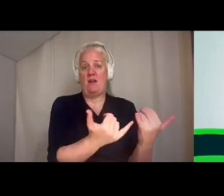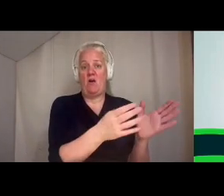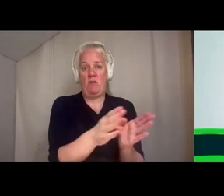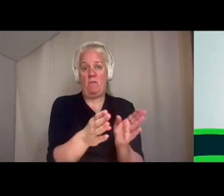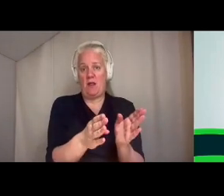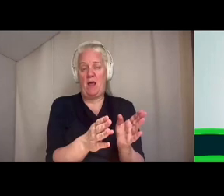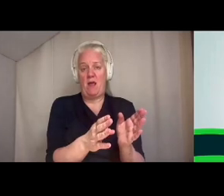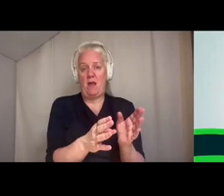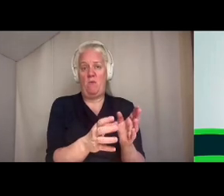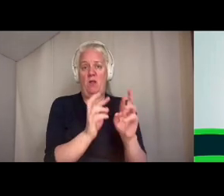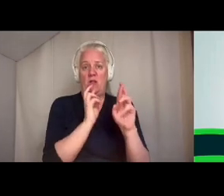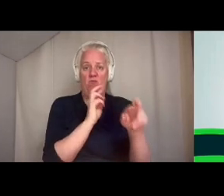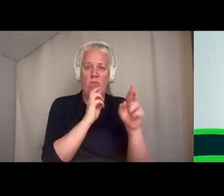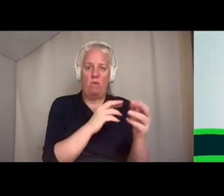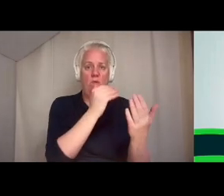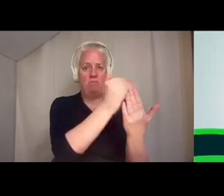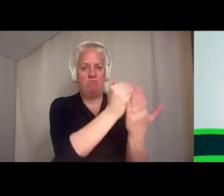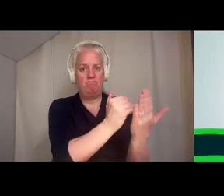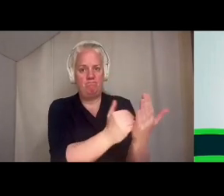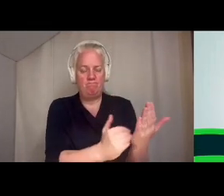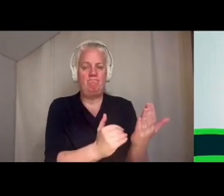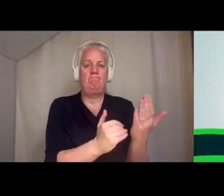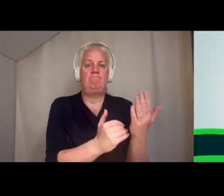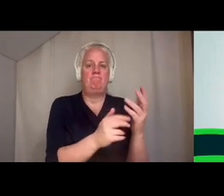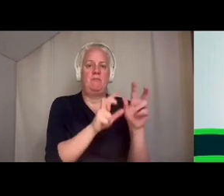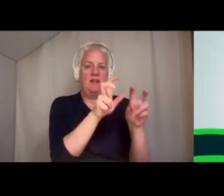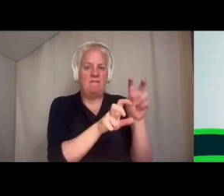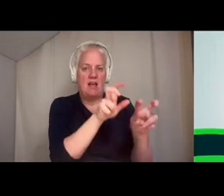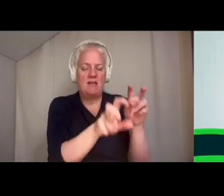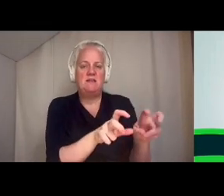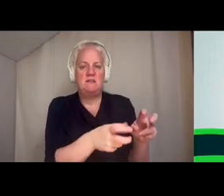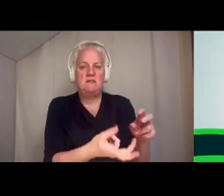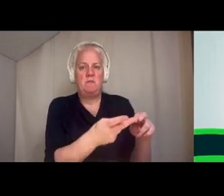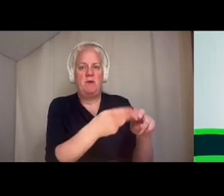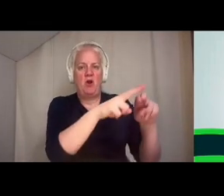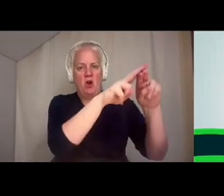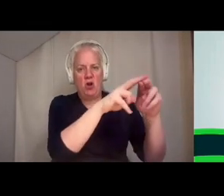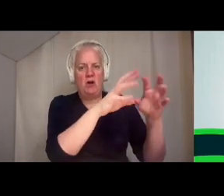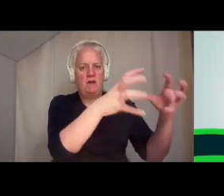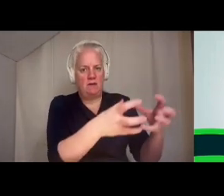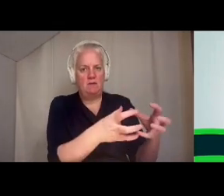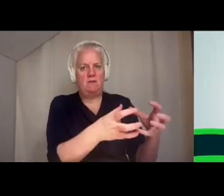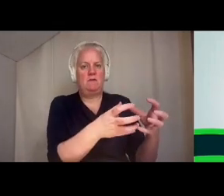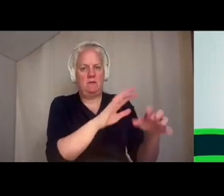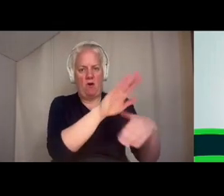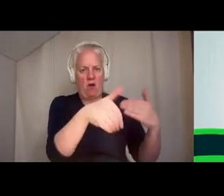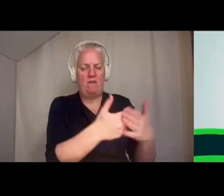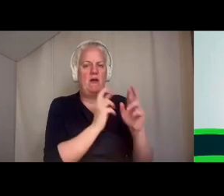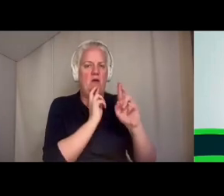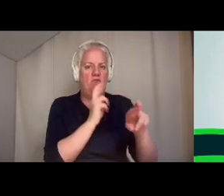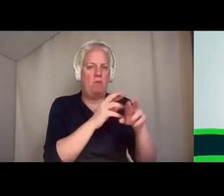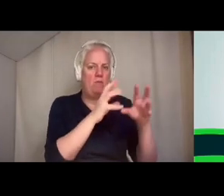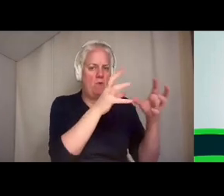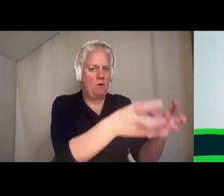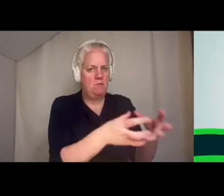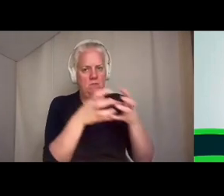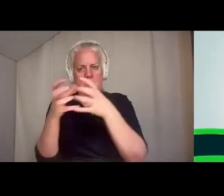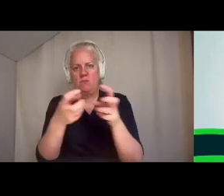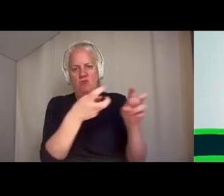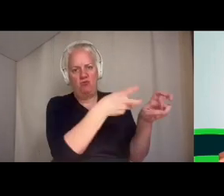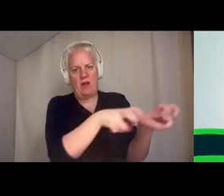this calendar year and investment earnings when this transaction occurs so that you can